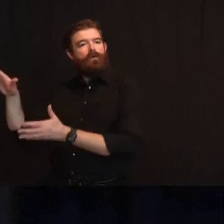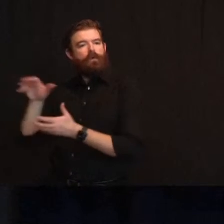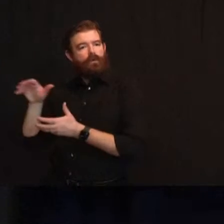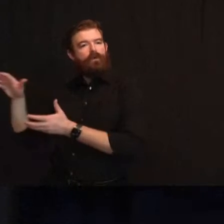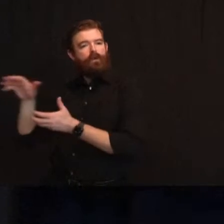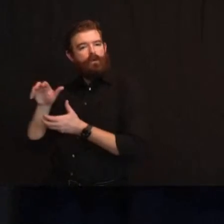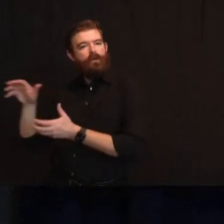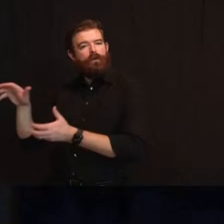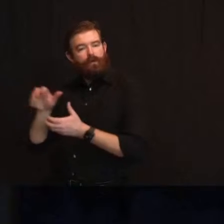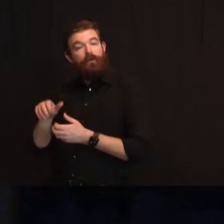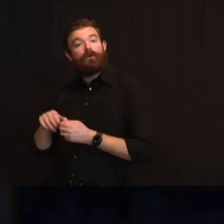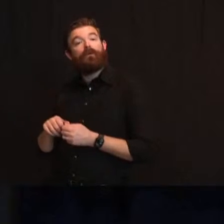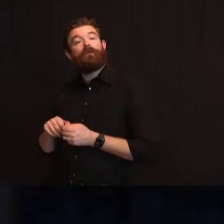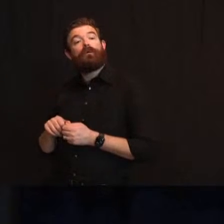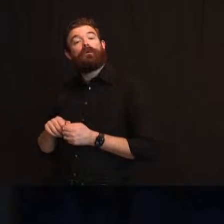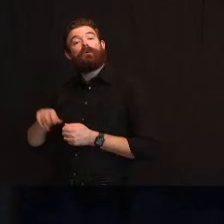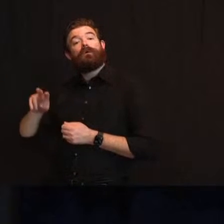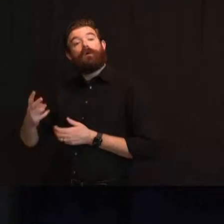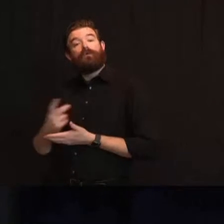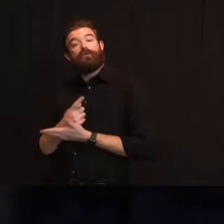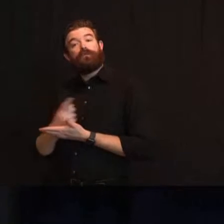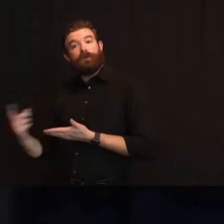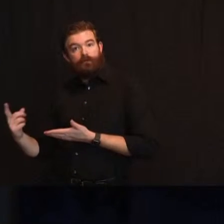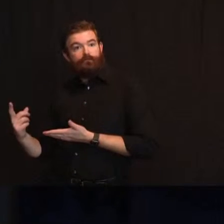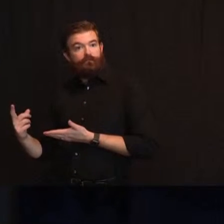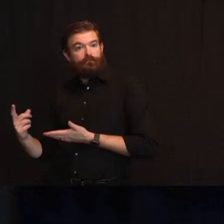Moderna. If the EUA is